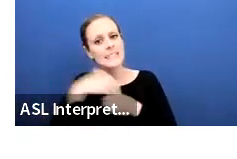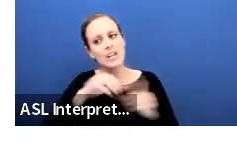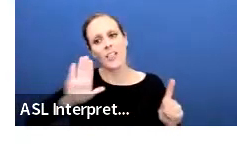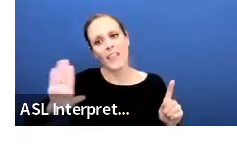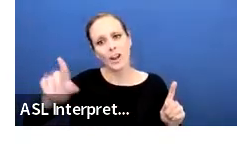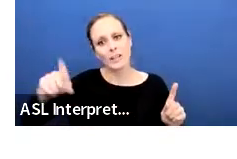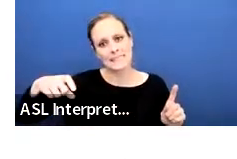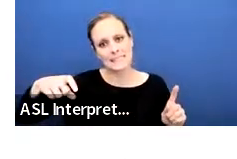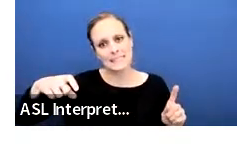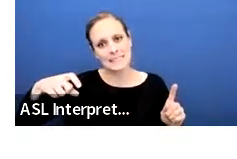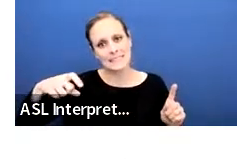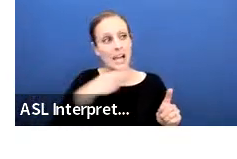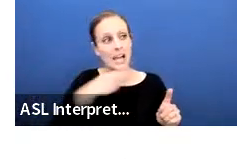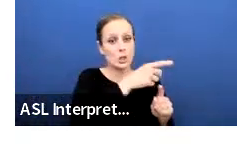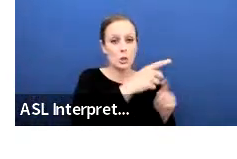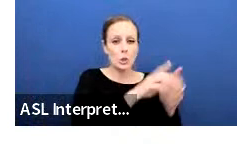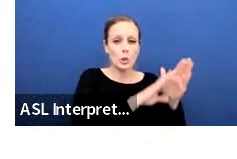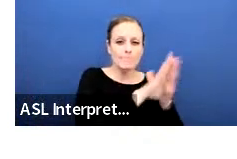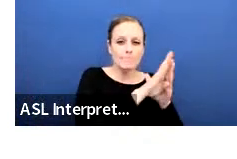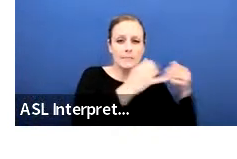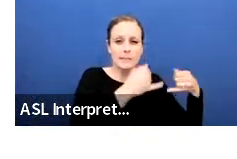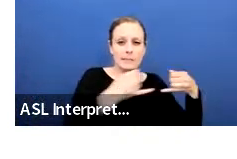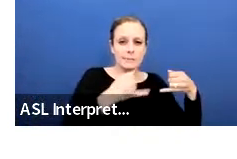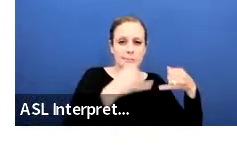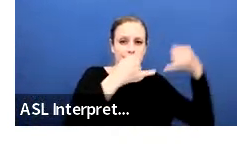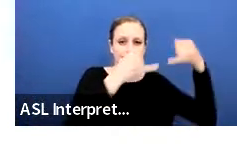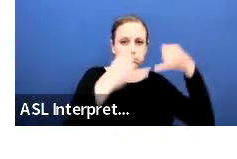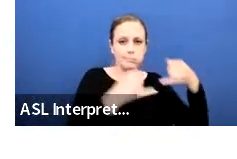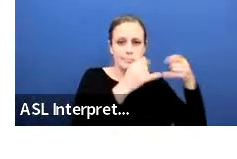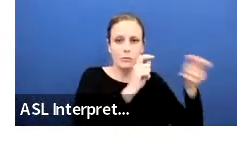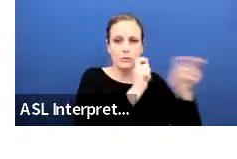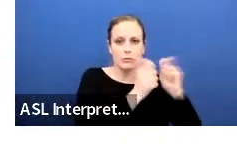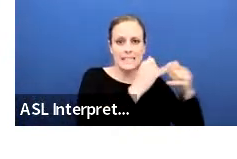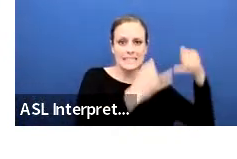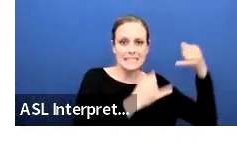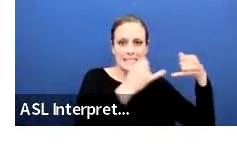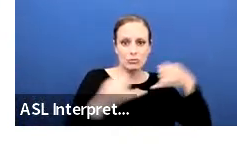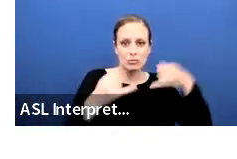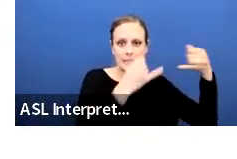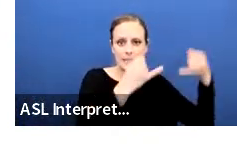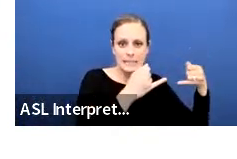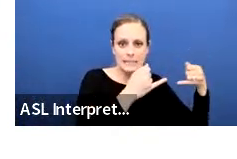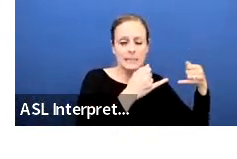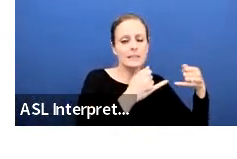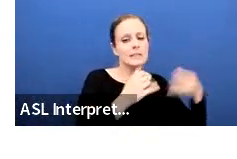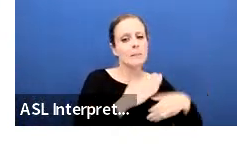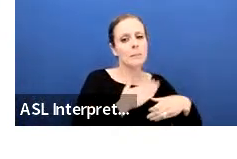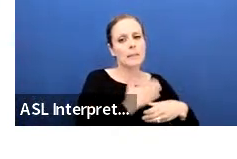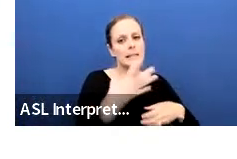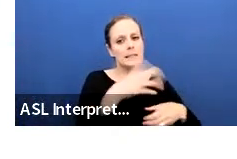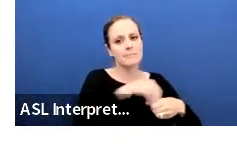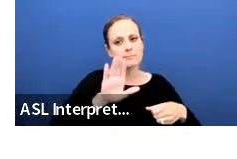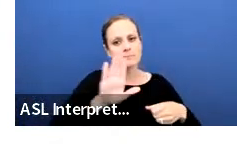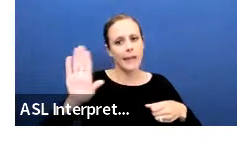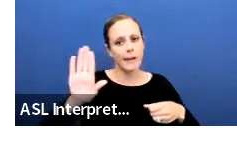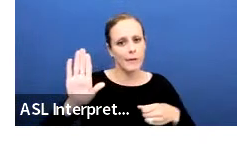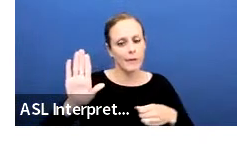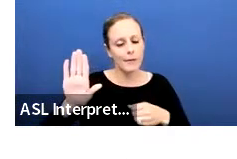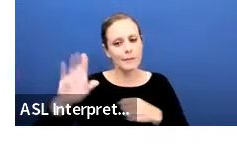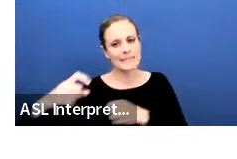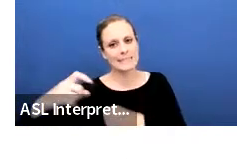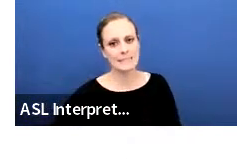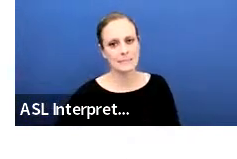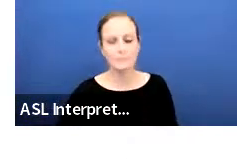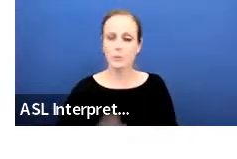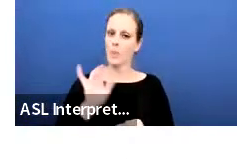the redistricting of Alameda County. So I pretty much said that statement